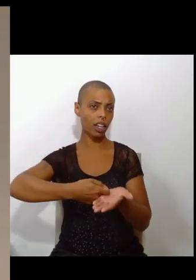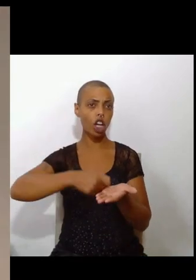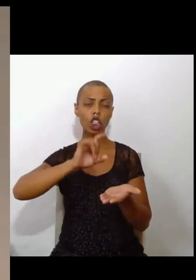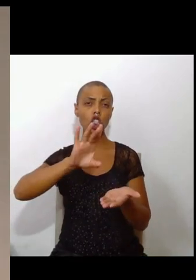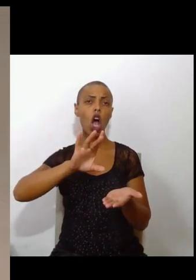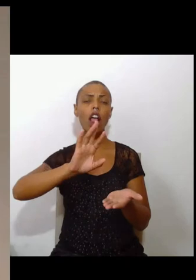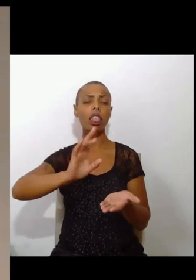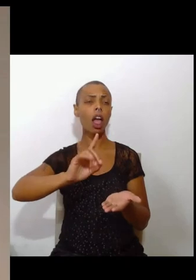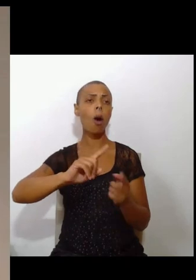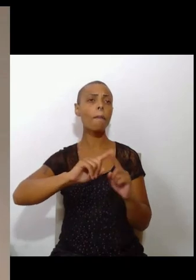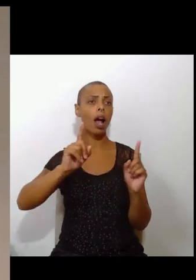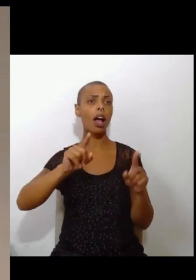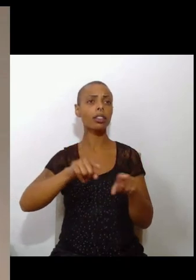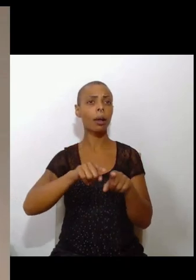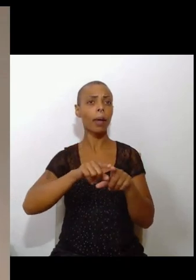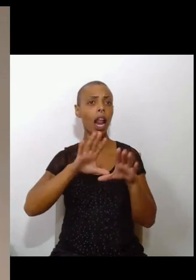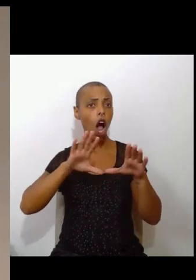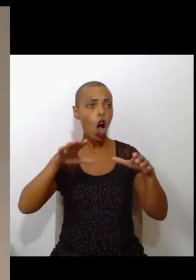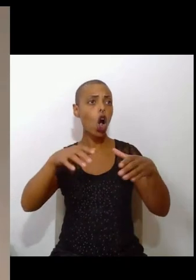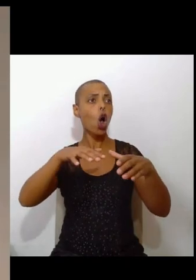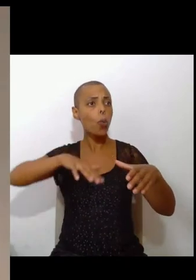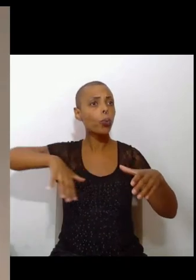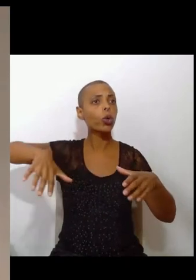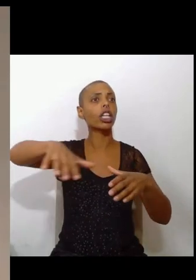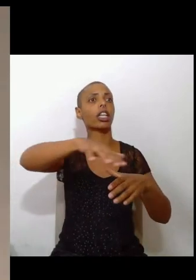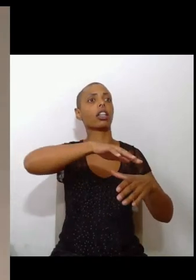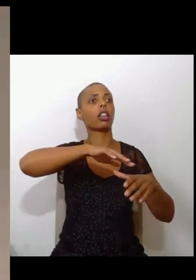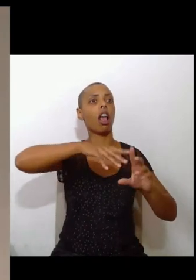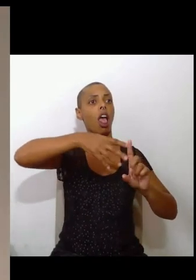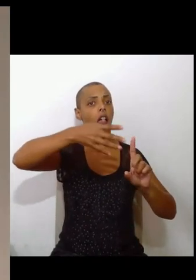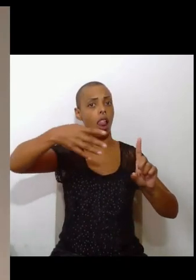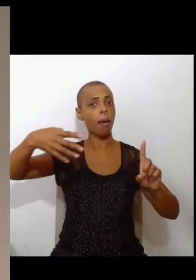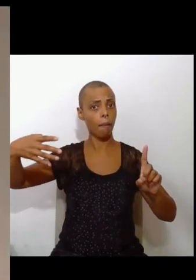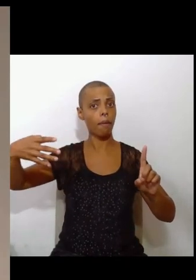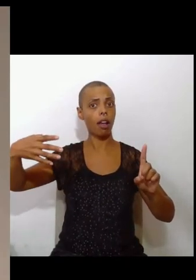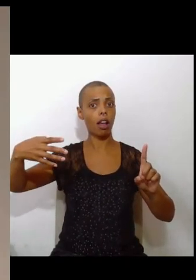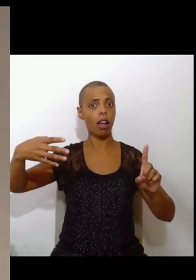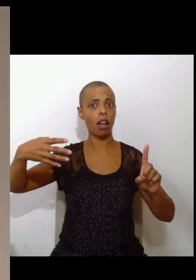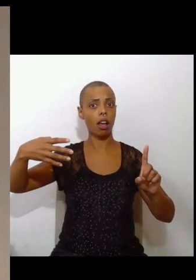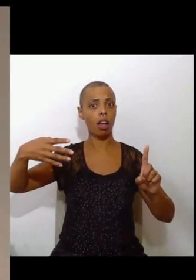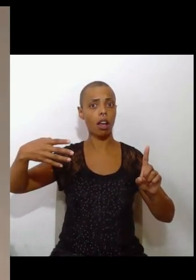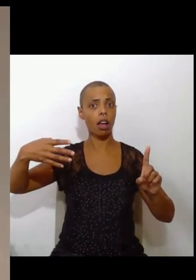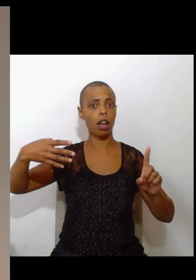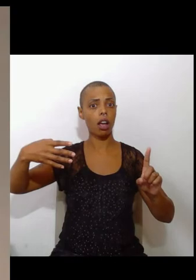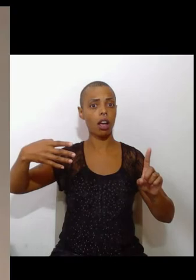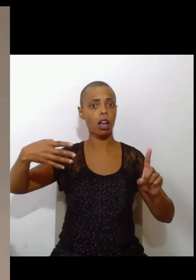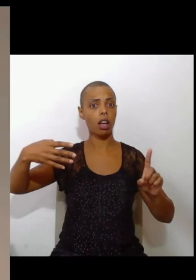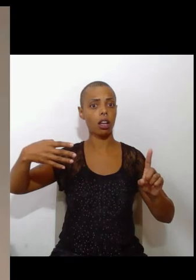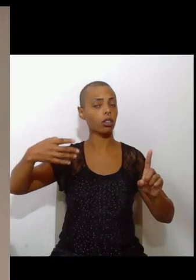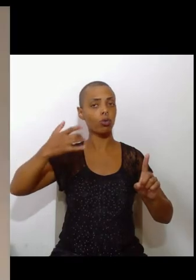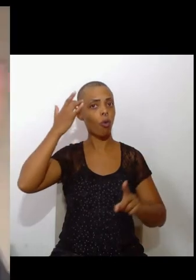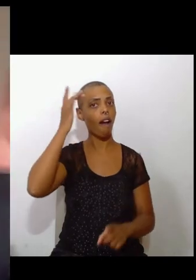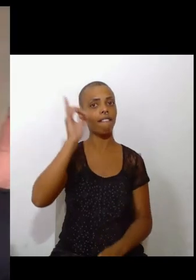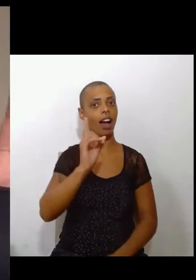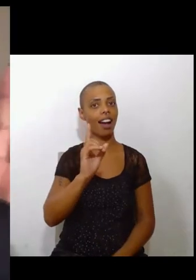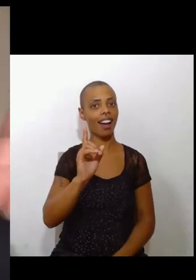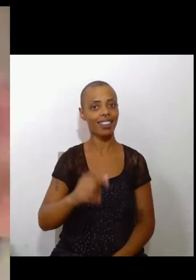but not also in patriarchy in other communities as well including in the lgbtq